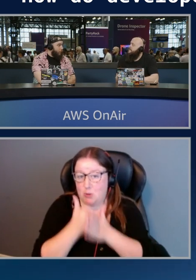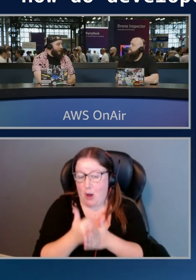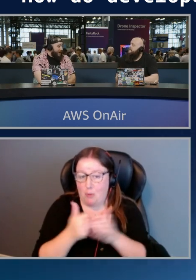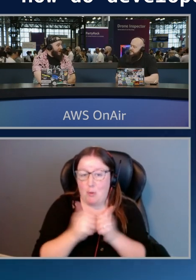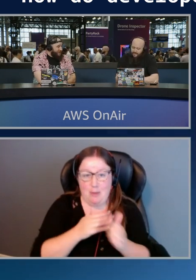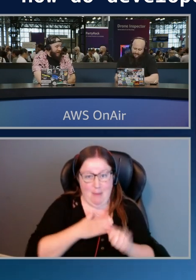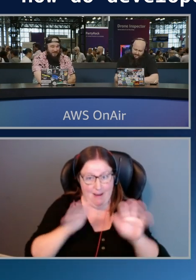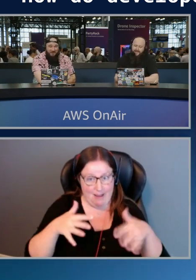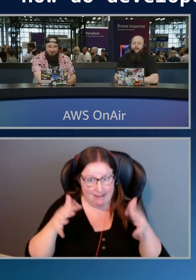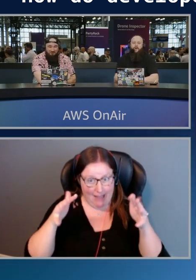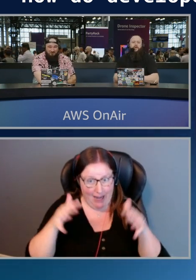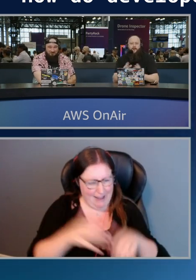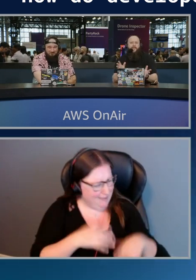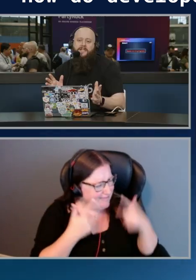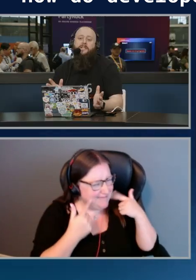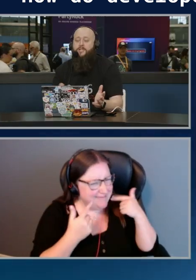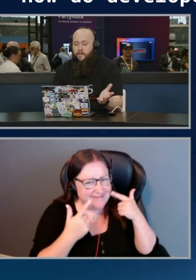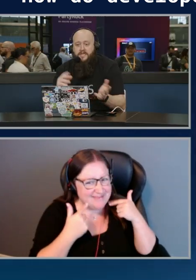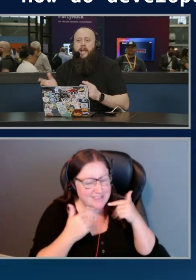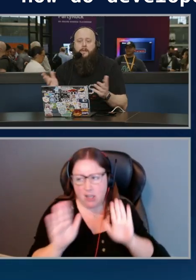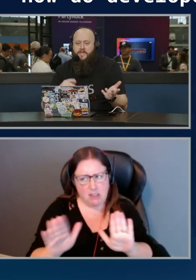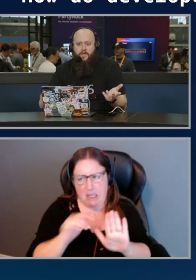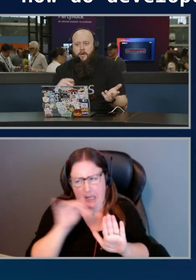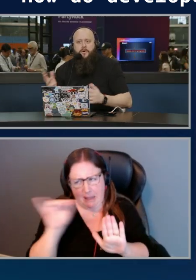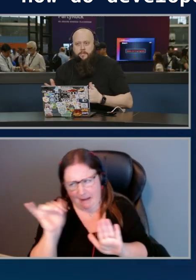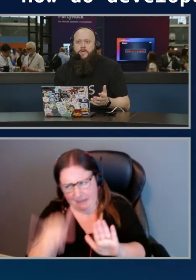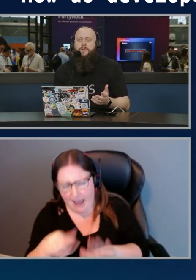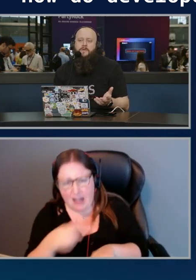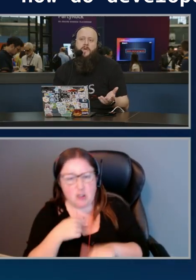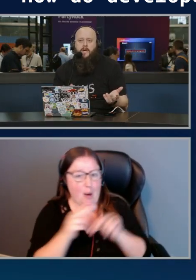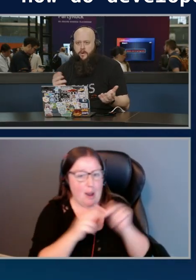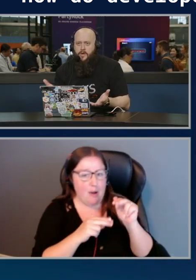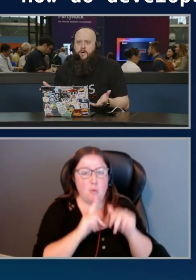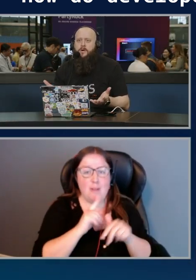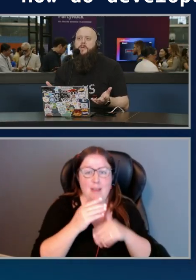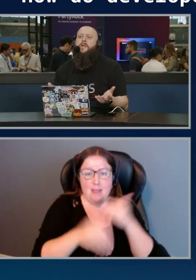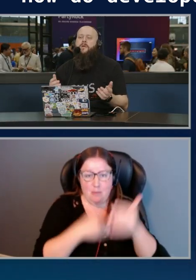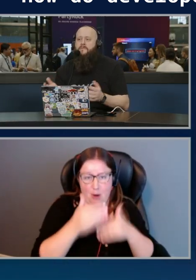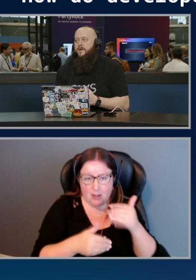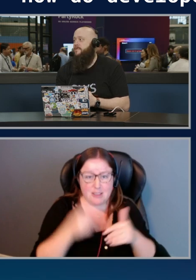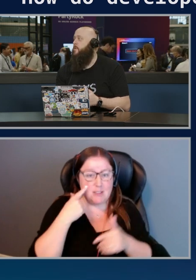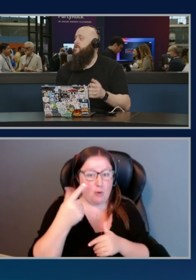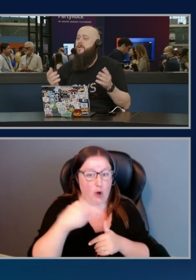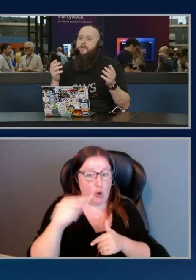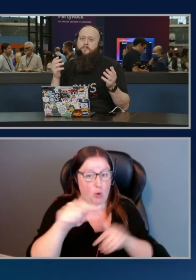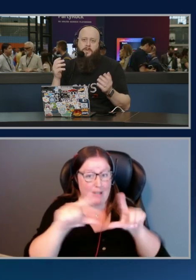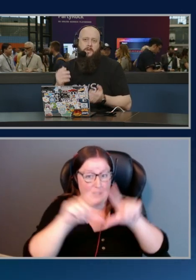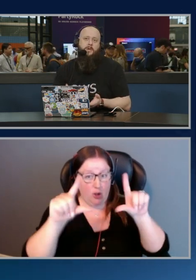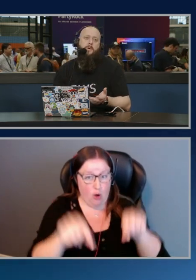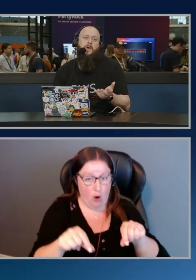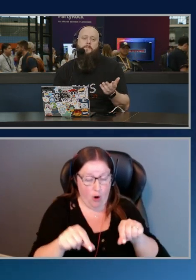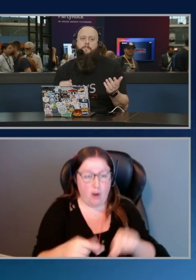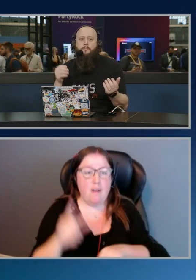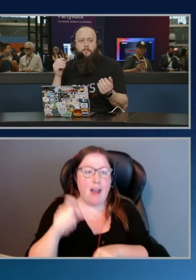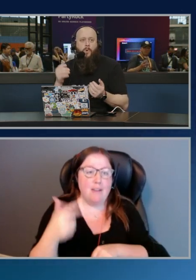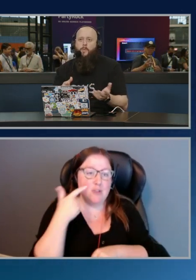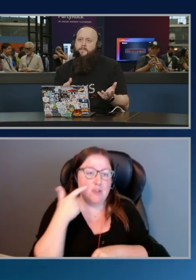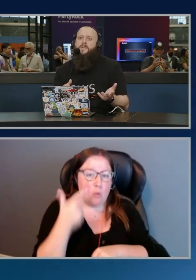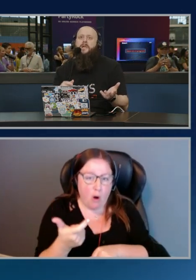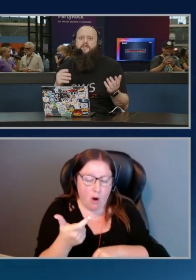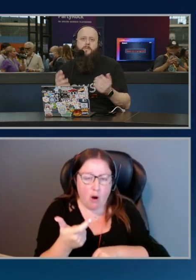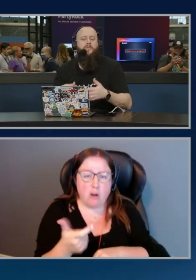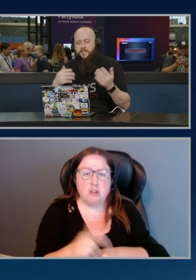anxiety. Okay. Yes. Not in that sense. So basically, I'm busy going through the process of getting a green card. That involves watching the